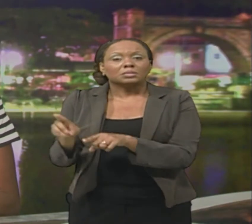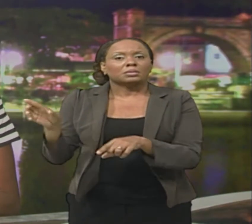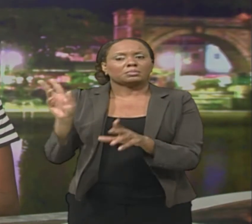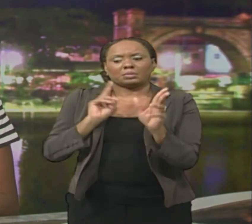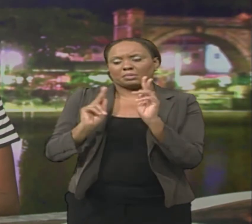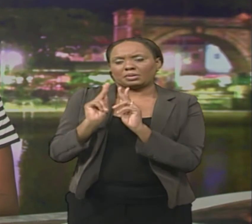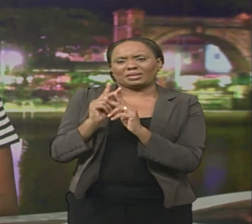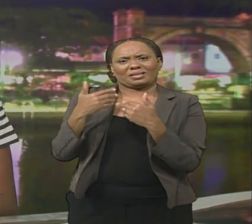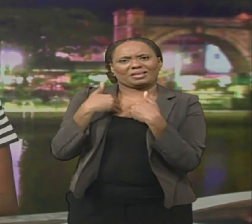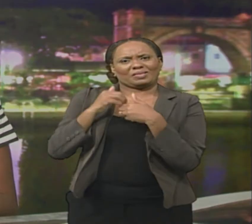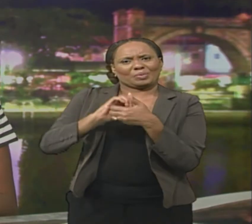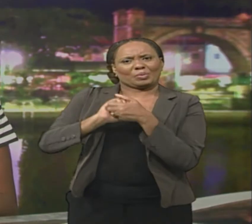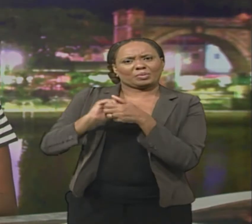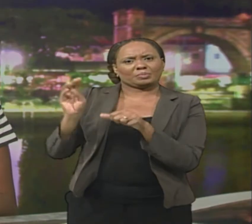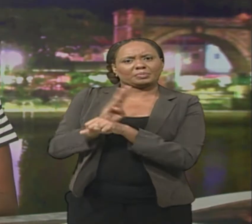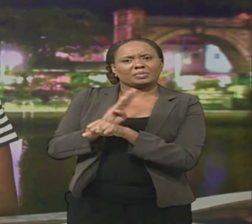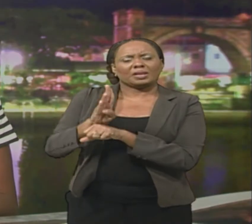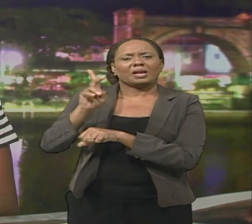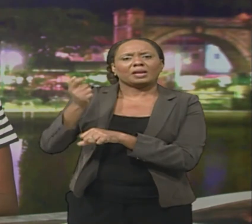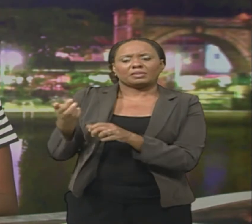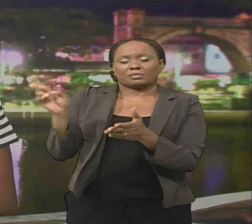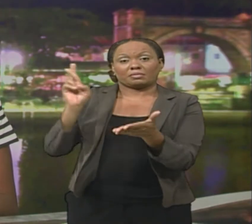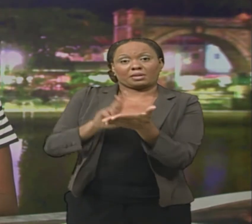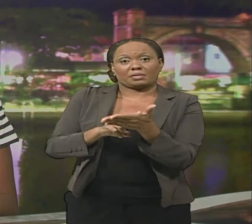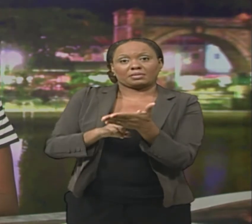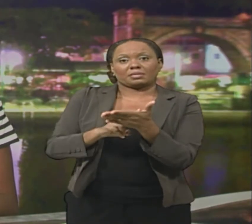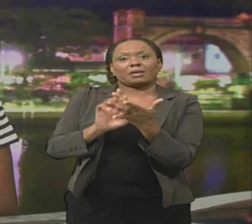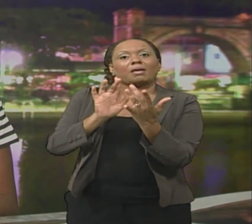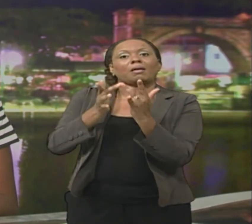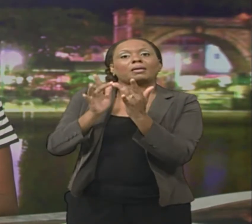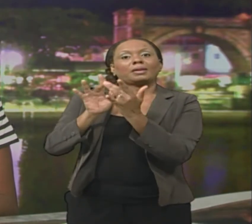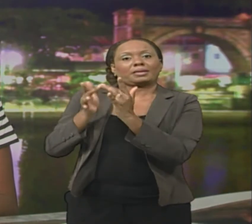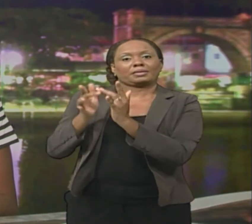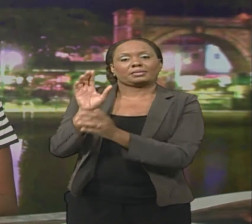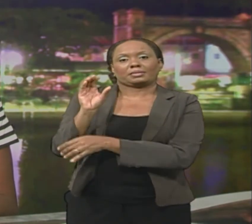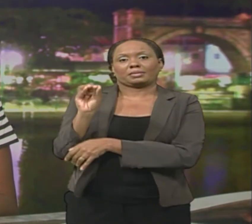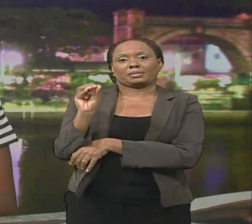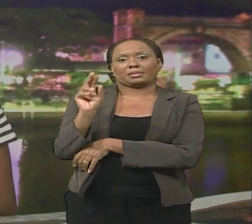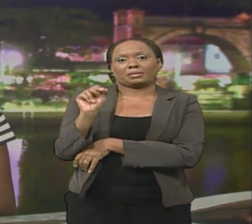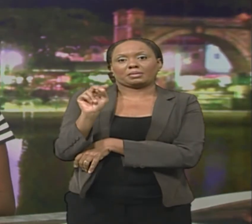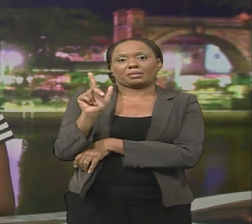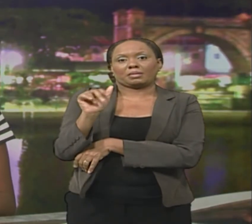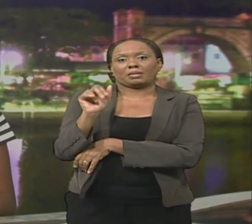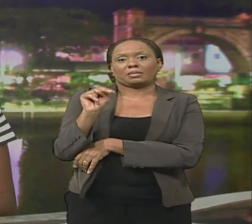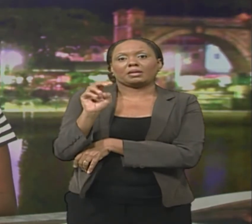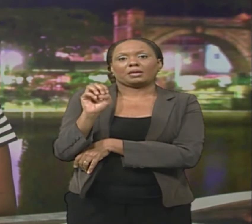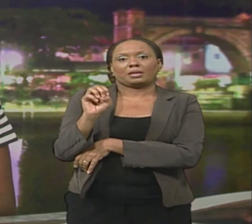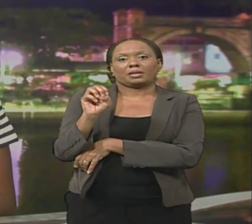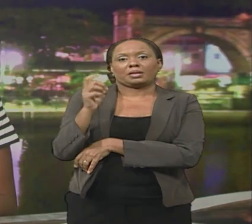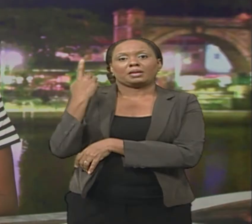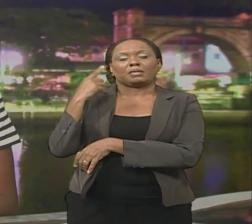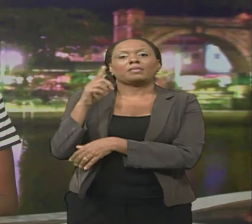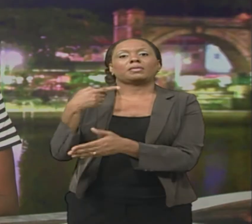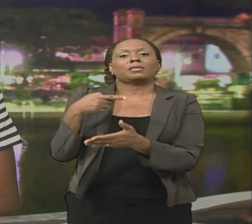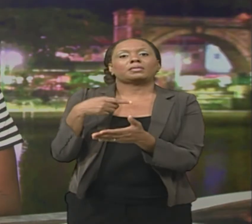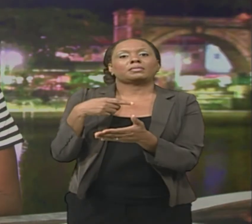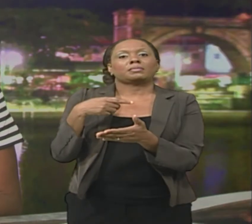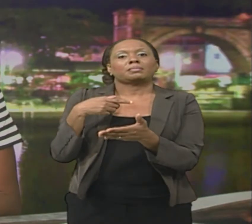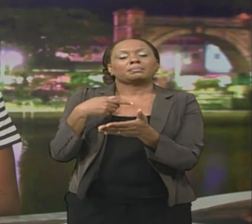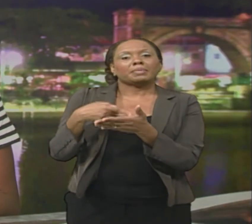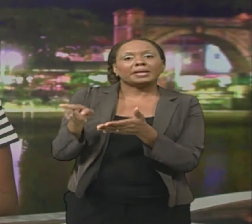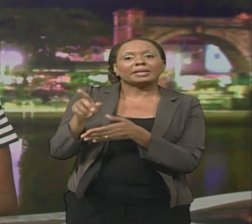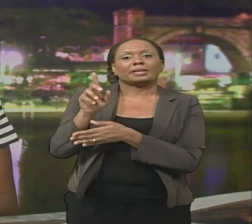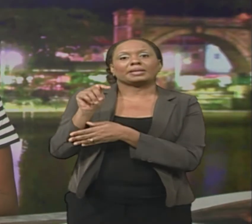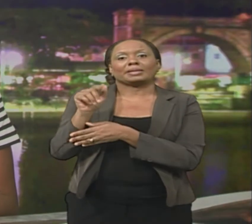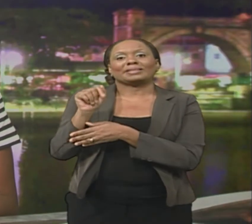agents to register in the authority's new online integrated tax system to meet their tax payment obligation dates.